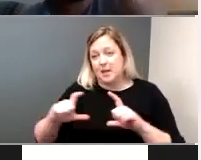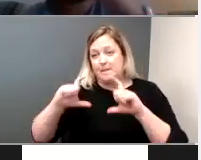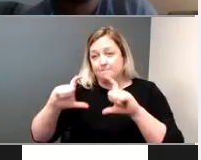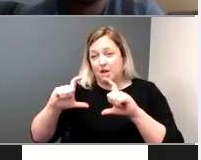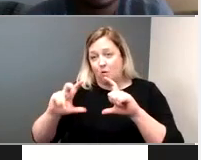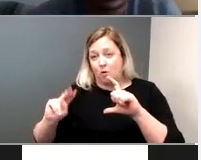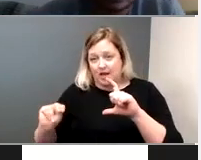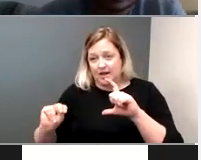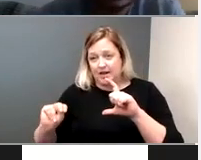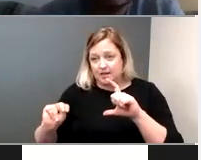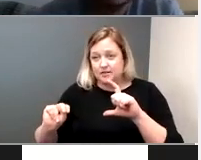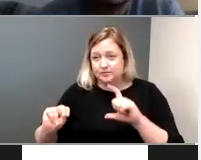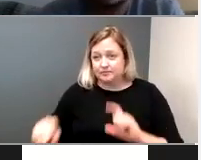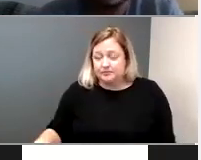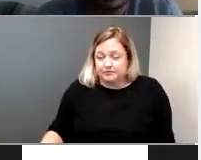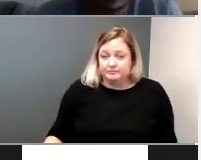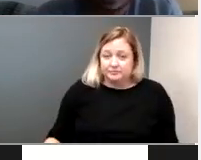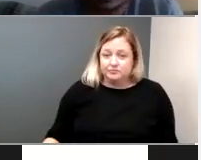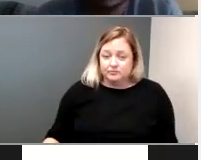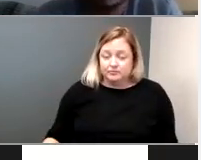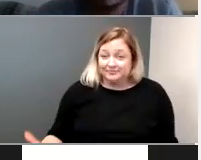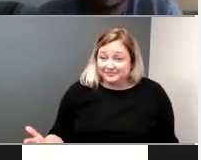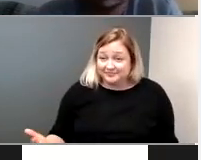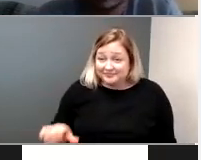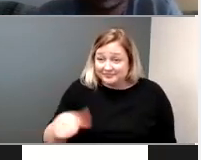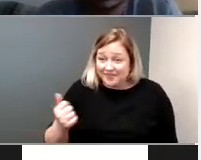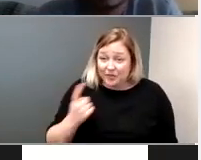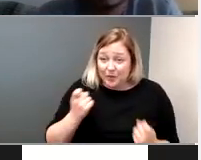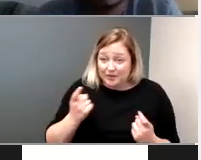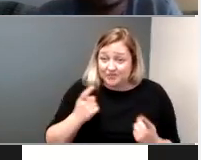of n. Yes. Perfect. Any other questions?